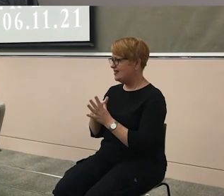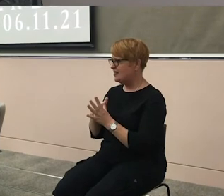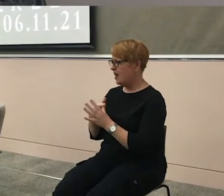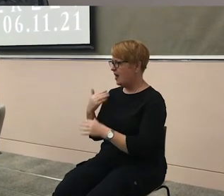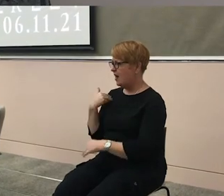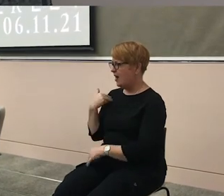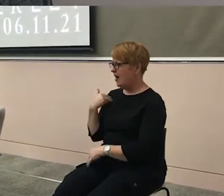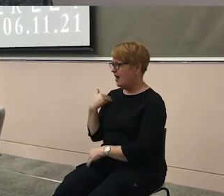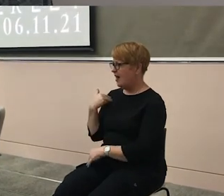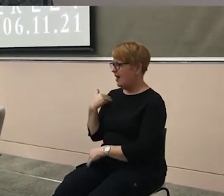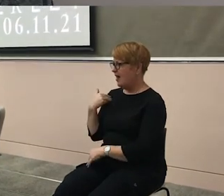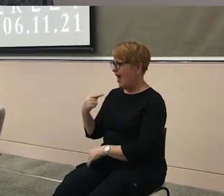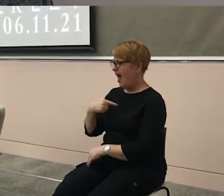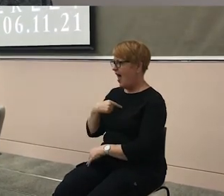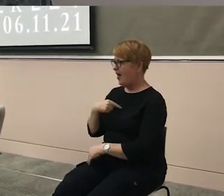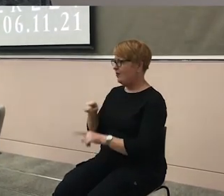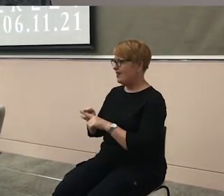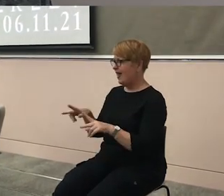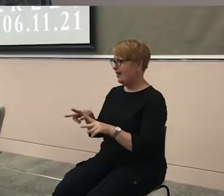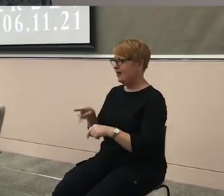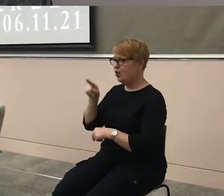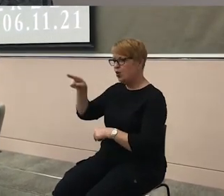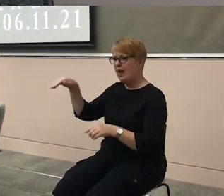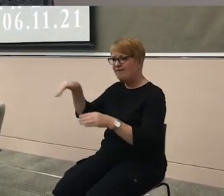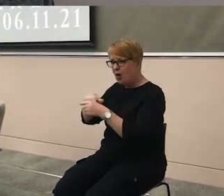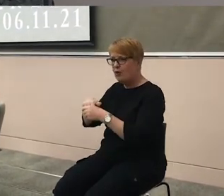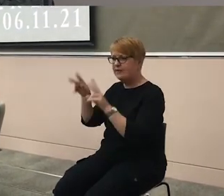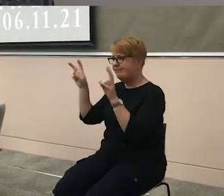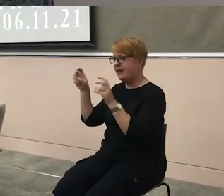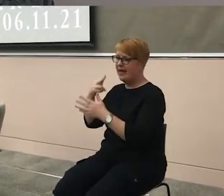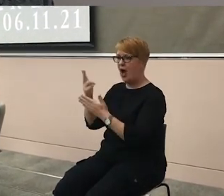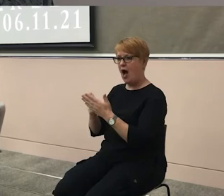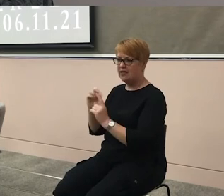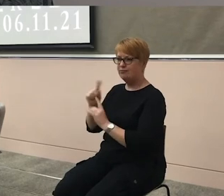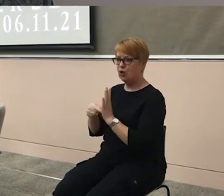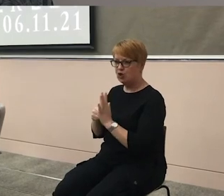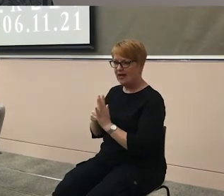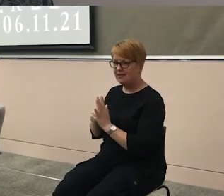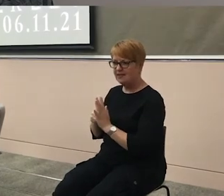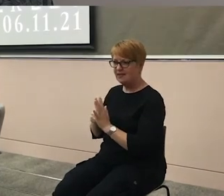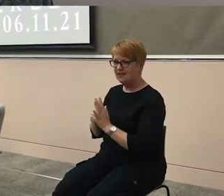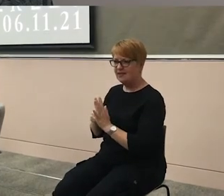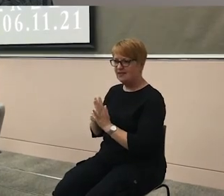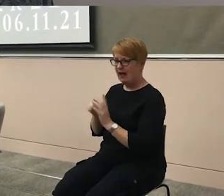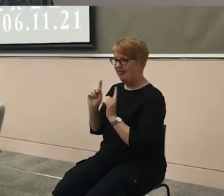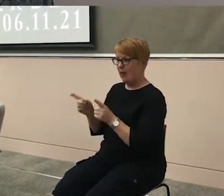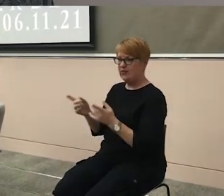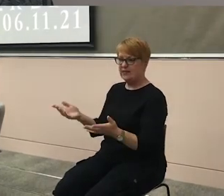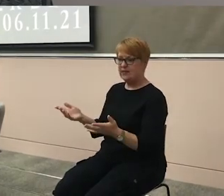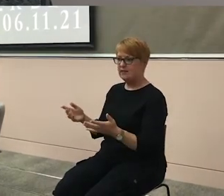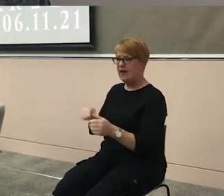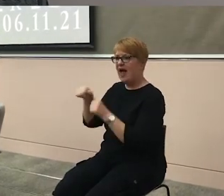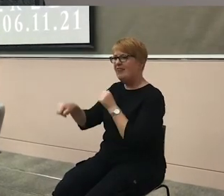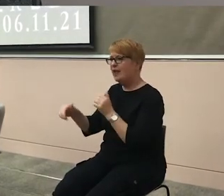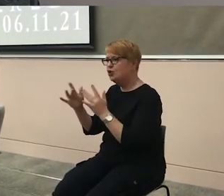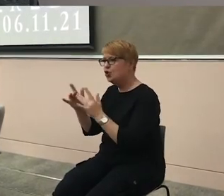And I would just, arts, you know, you're going to be involved in some art project. And that was the infamy. And then Touchstones, it's like, well,